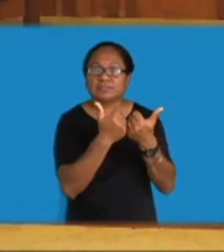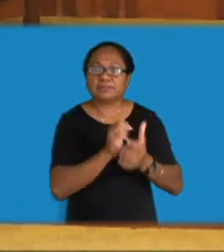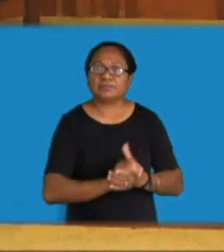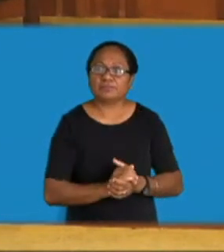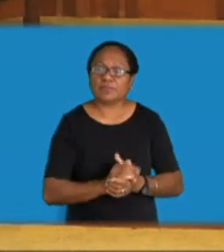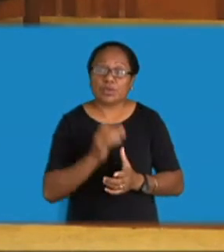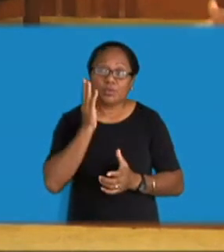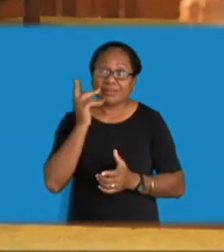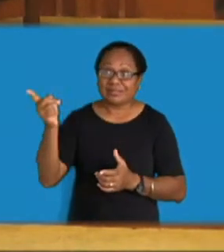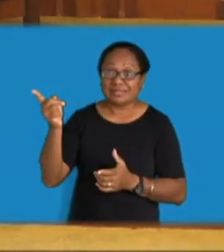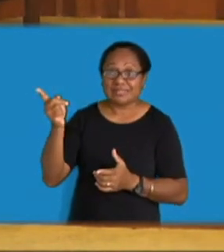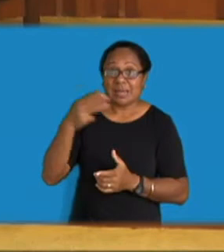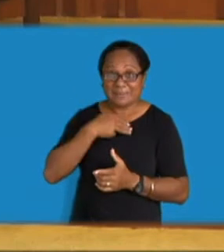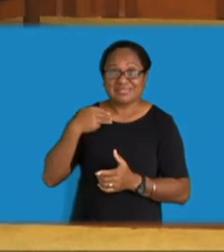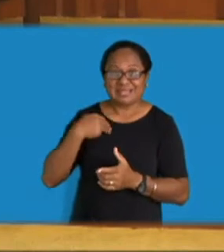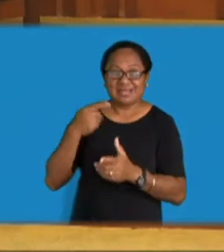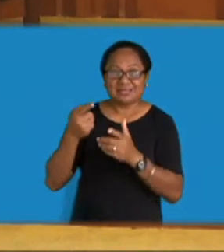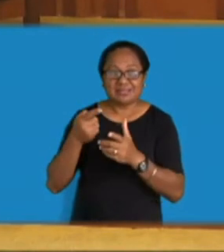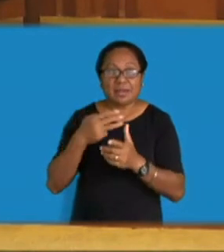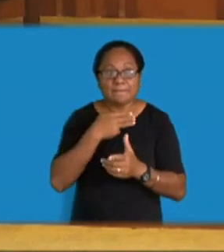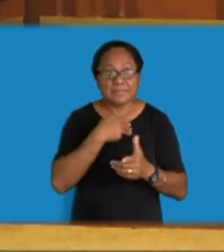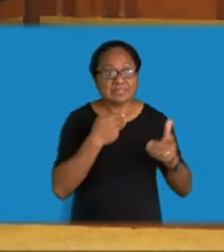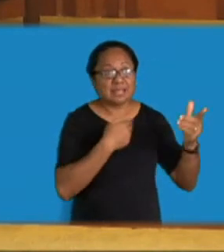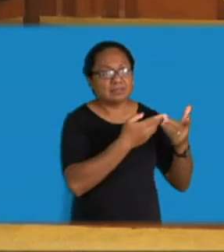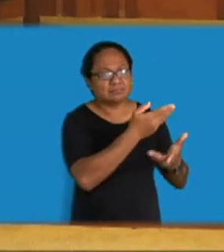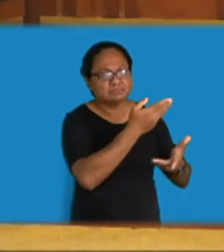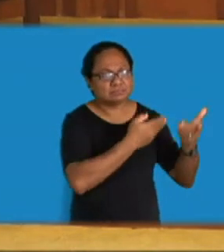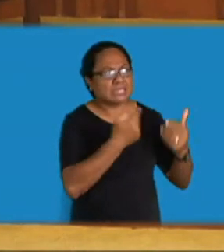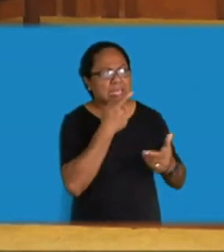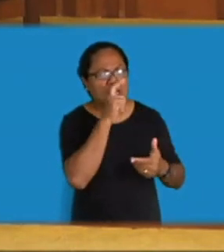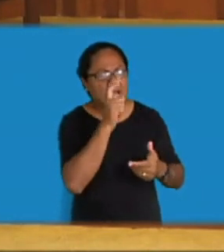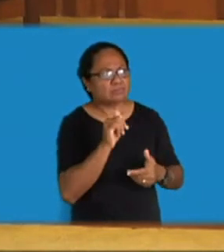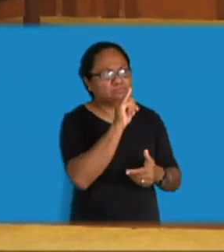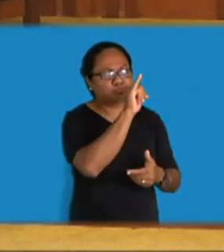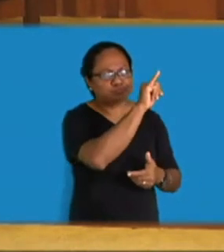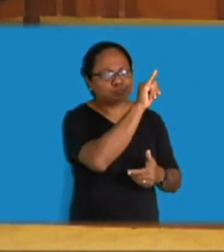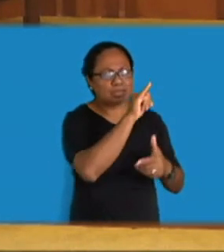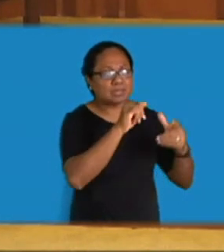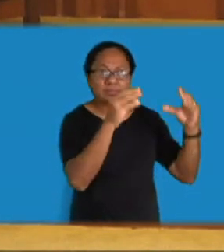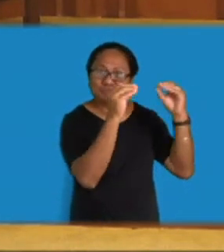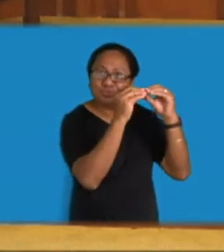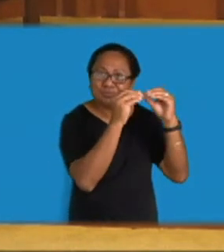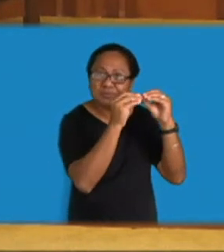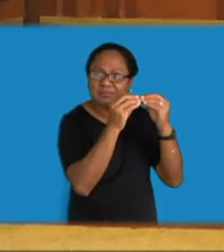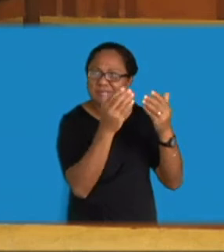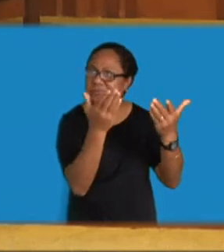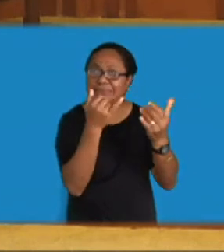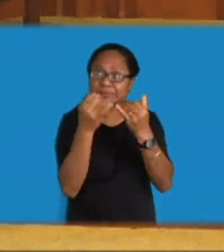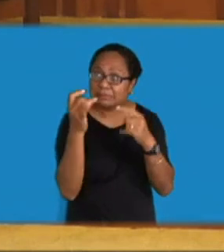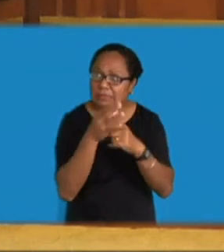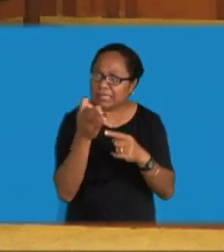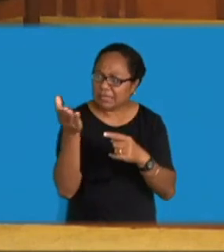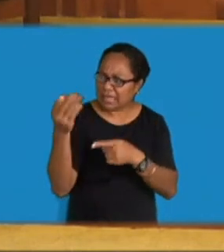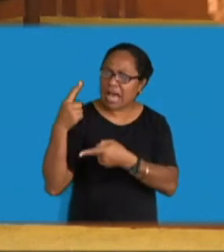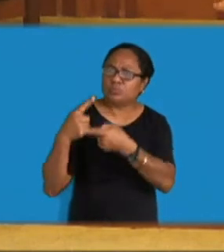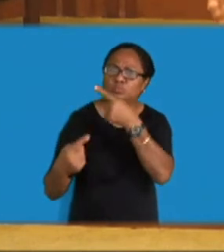when the Minister talked about not being able to make it to Brisbane, this is a very important matter, Madam Speaker, and it's a lame excuse